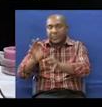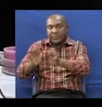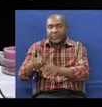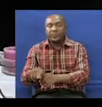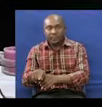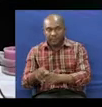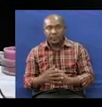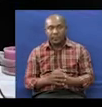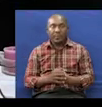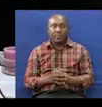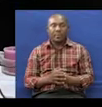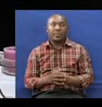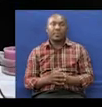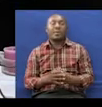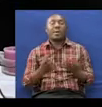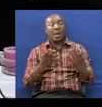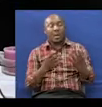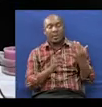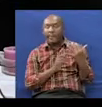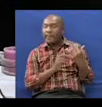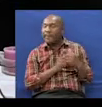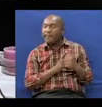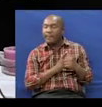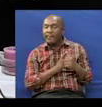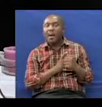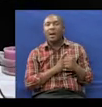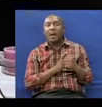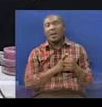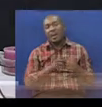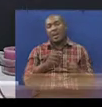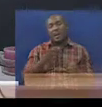Another type of artificial source of heat is gas stove.